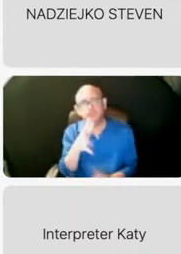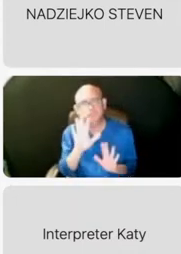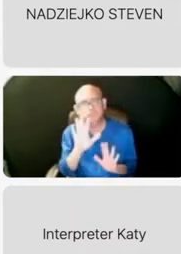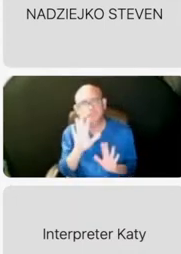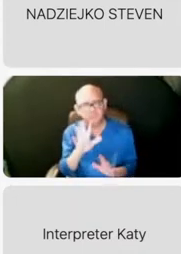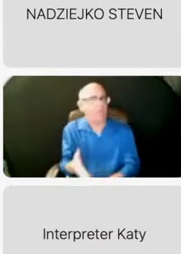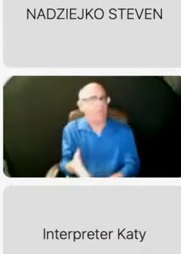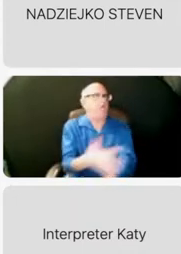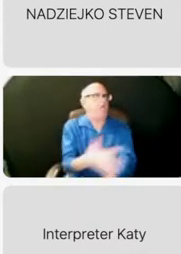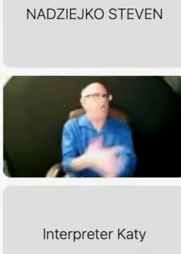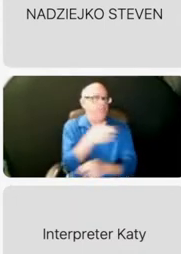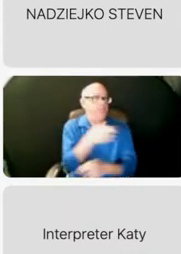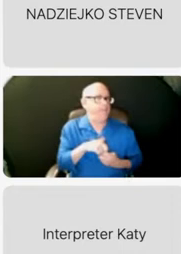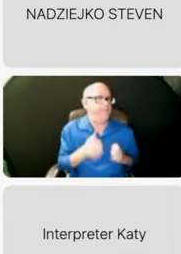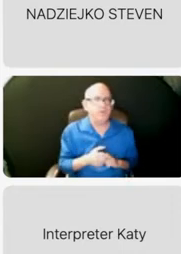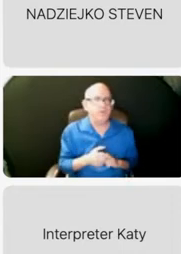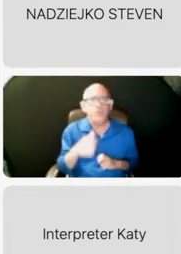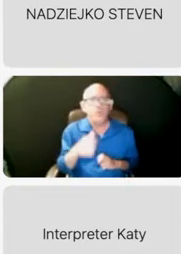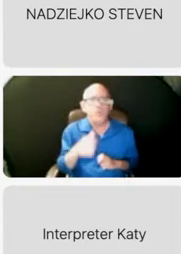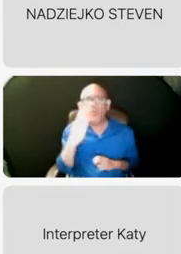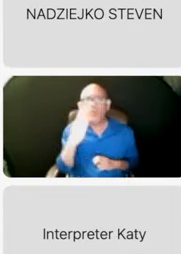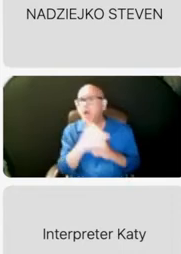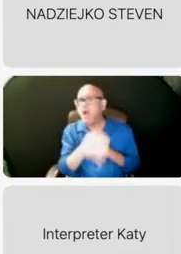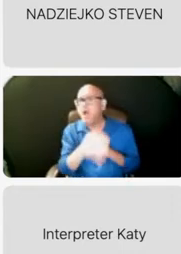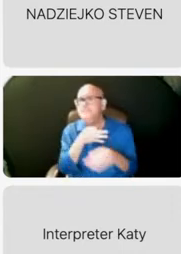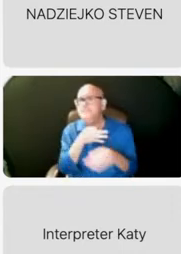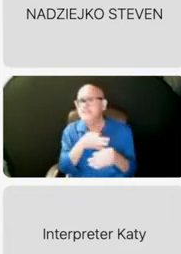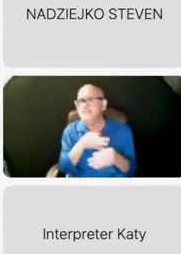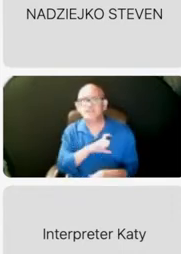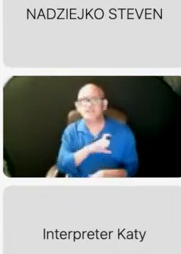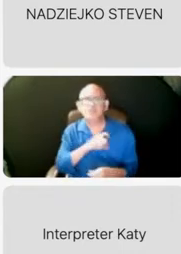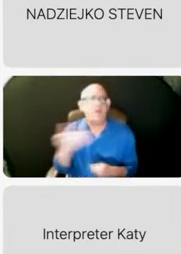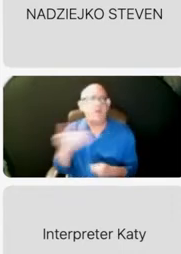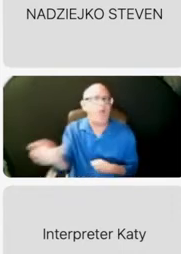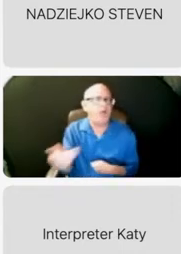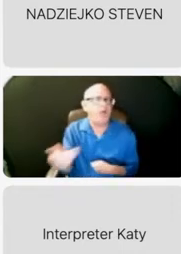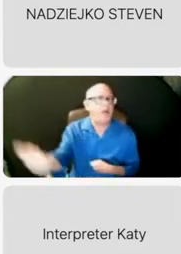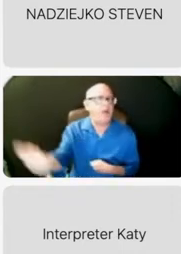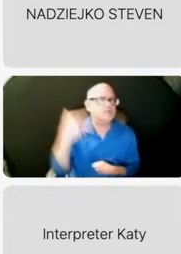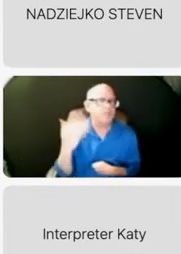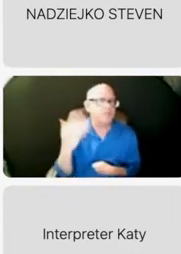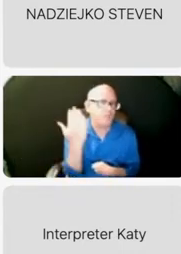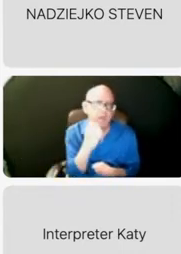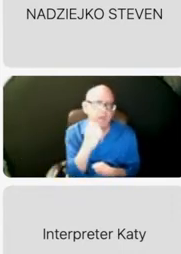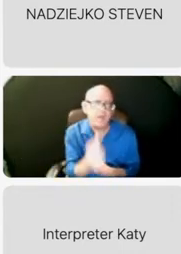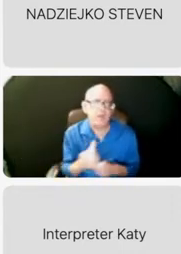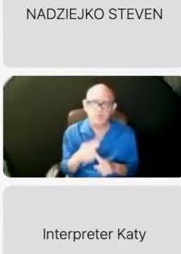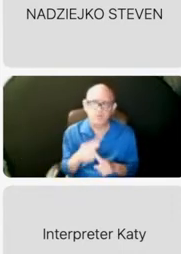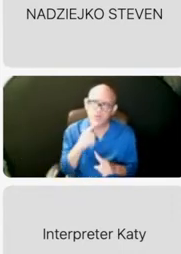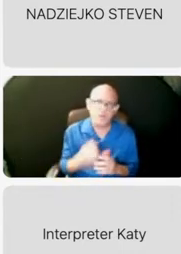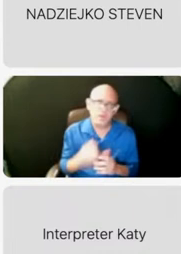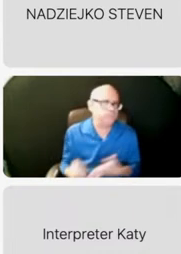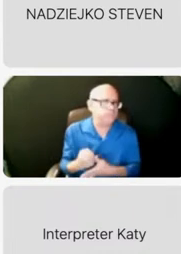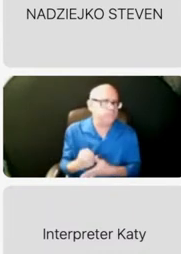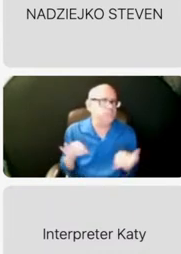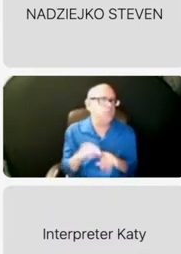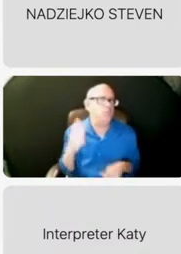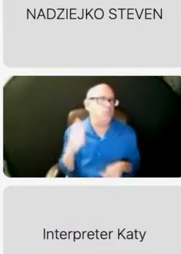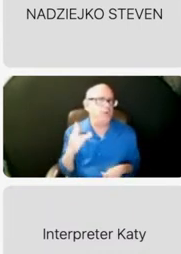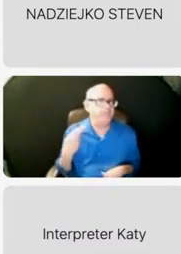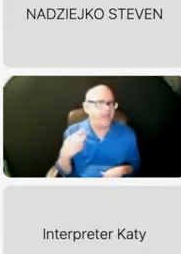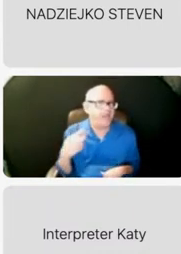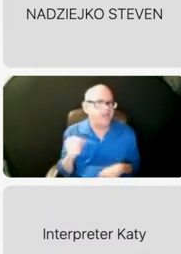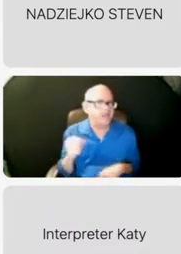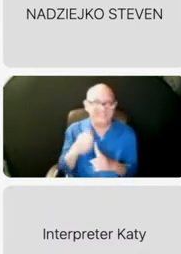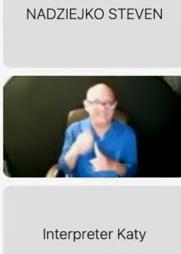security been hired a long time ago how is this not a high priority there's a high school this week that is being